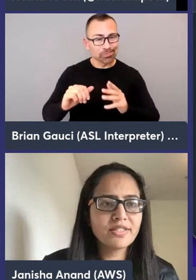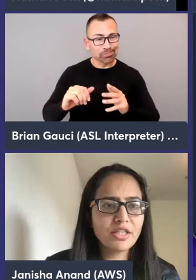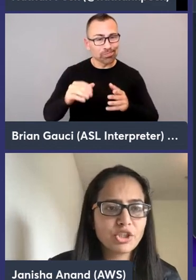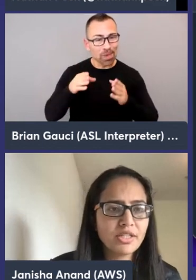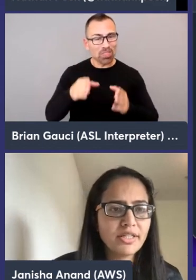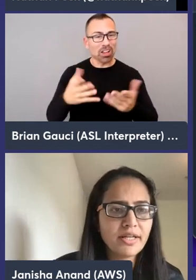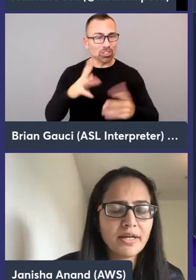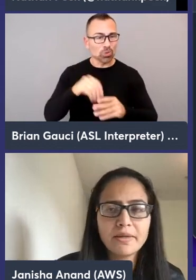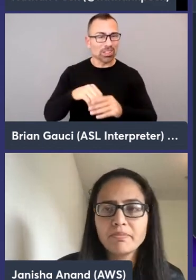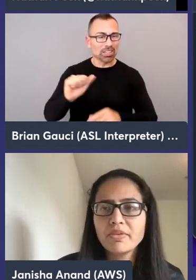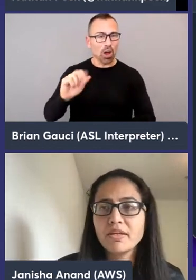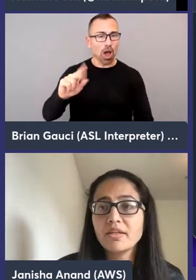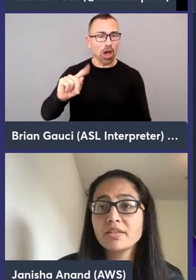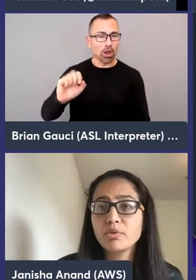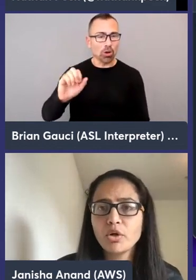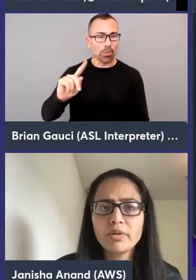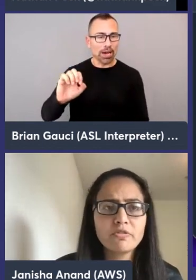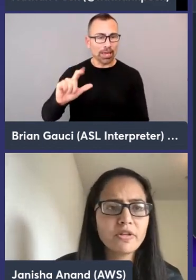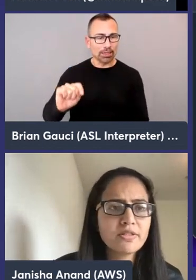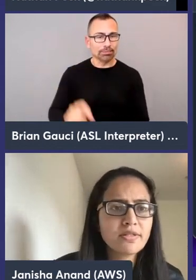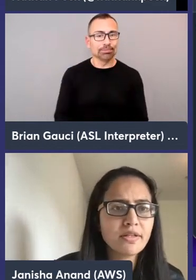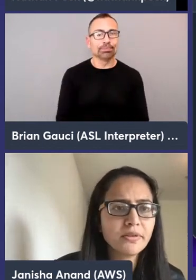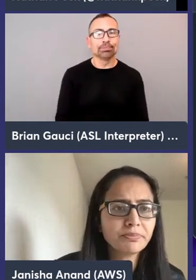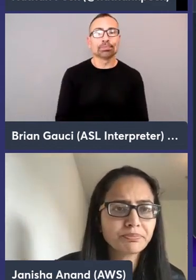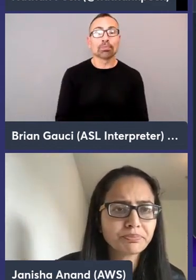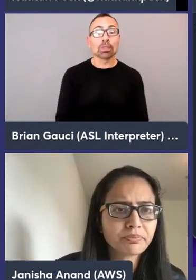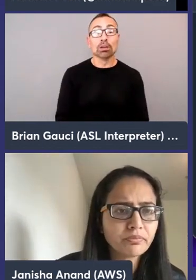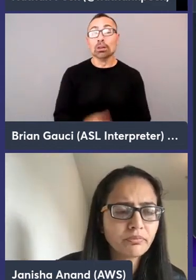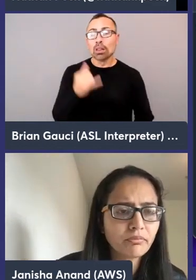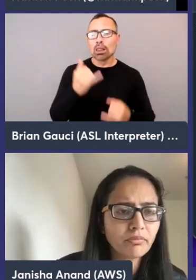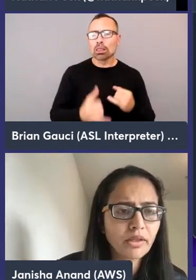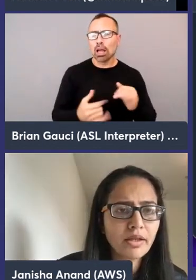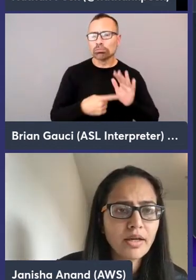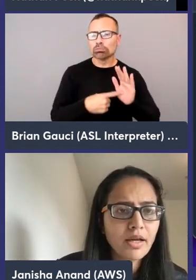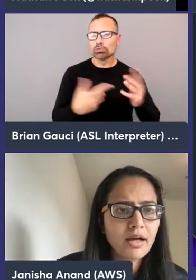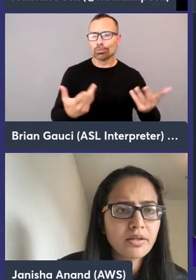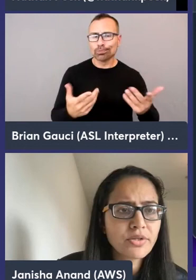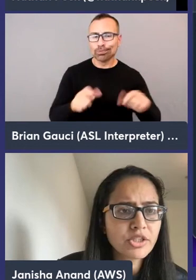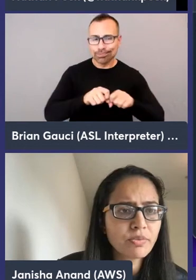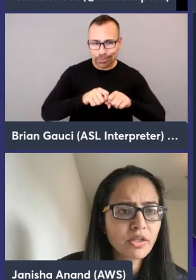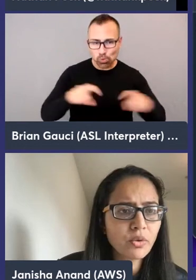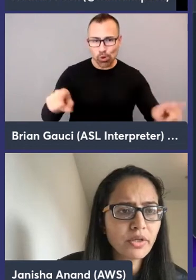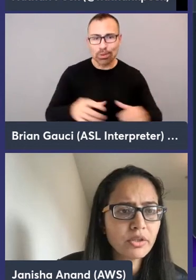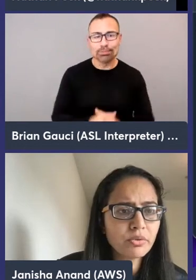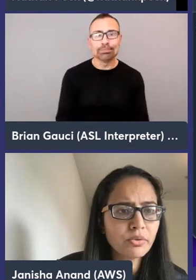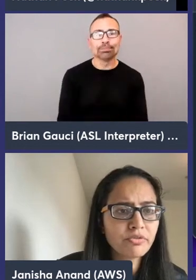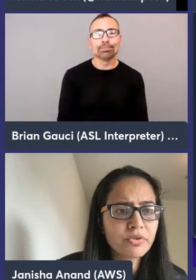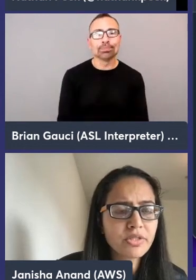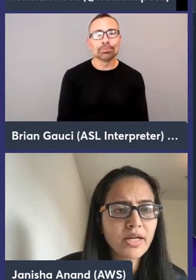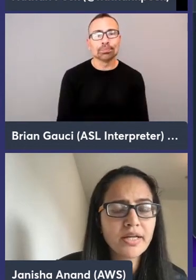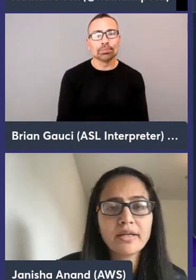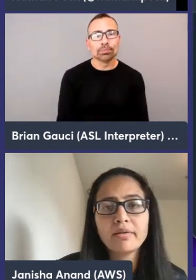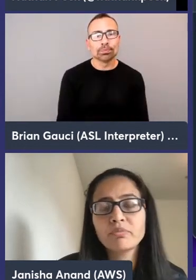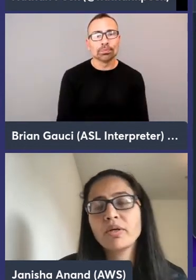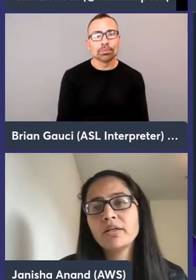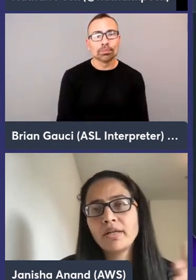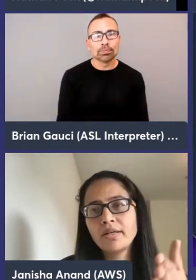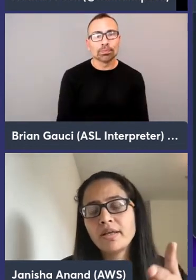was essentially the deployment phase here. So I just want to go into, if you see,